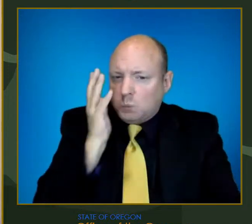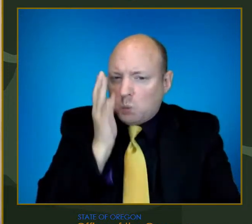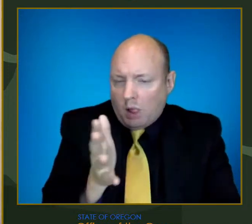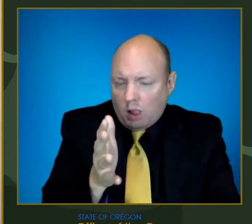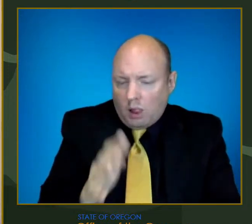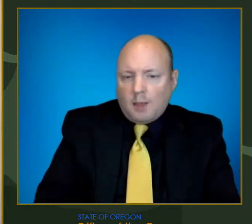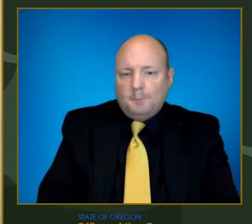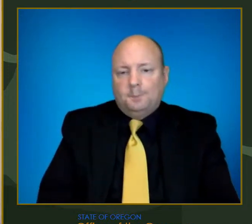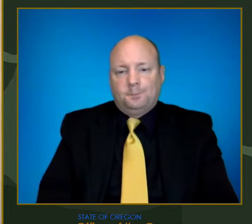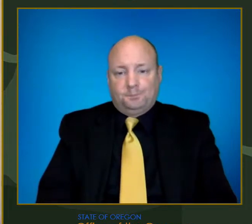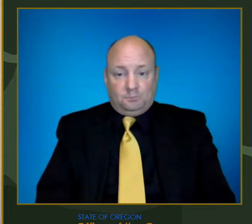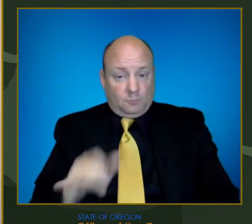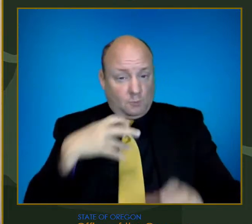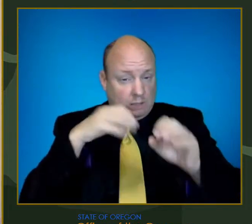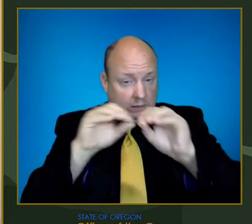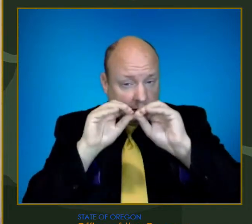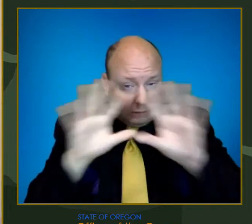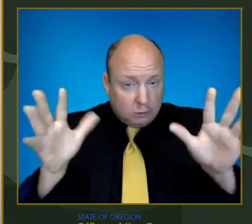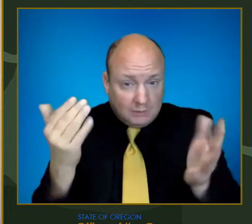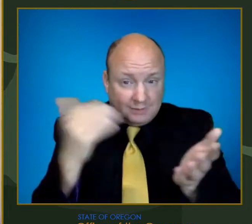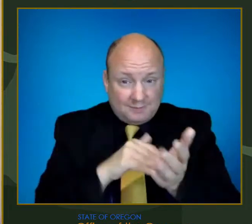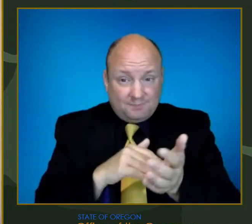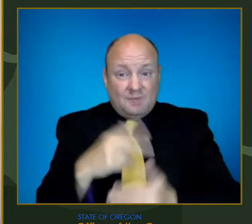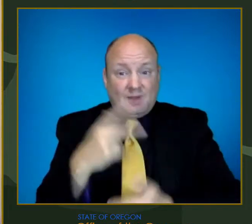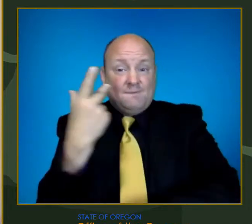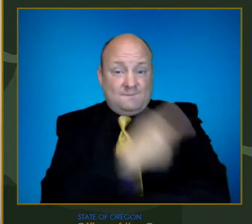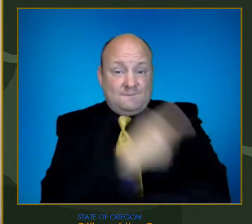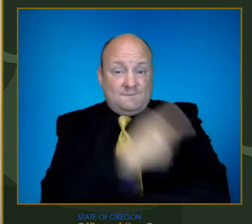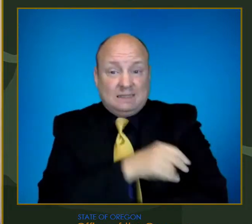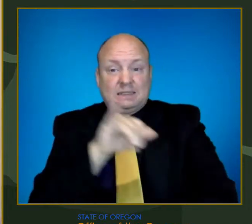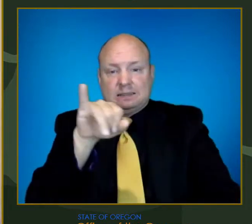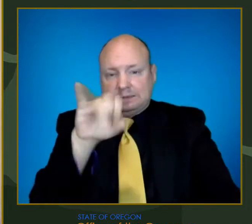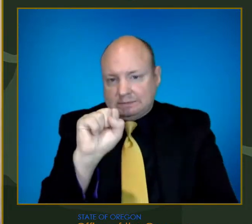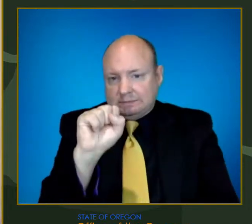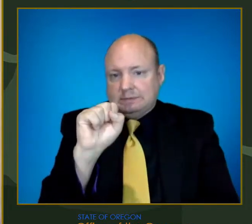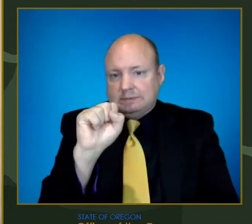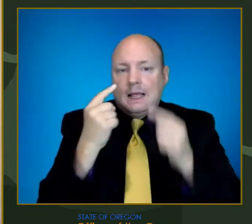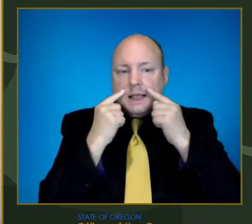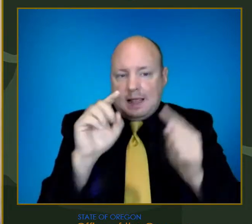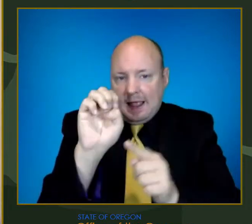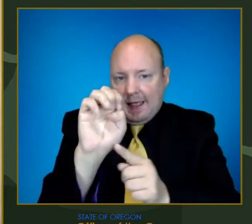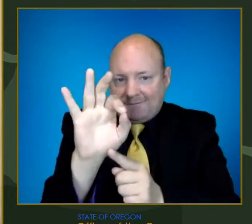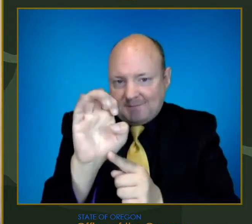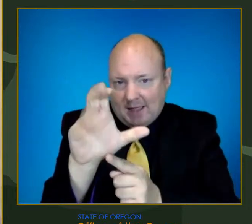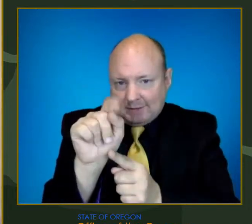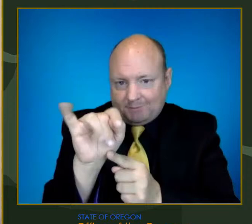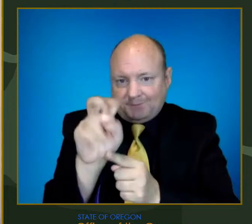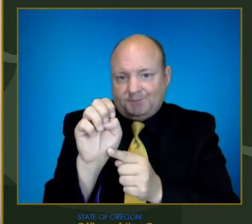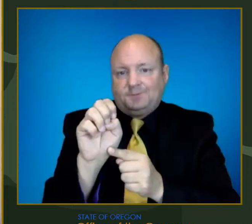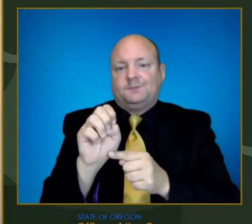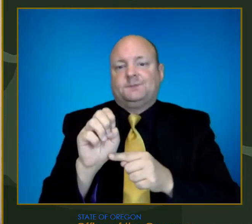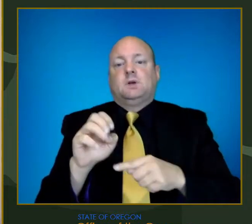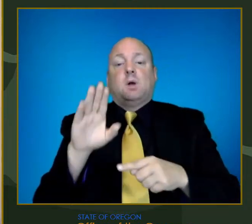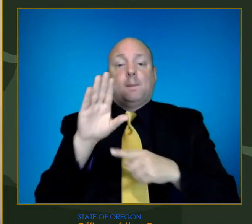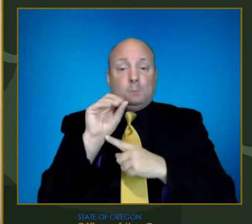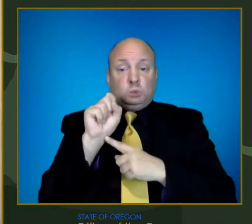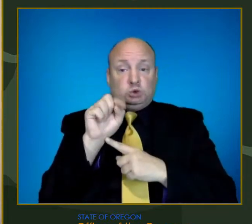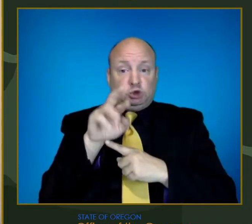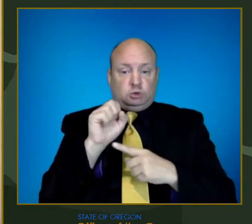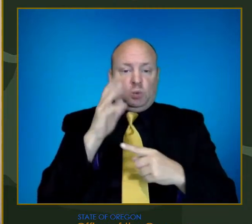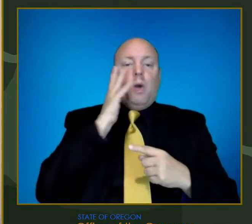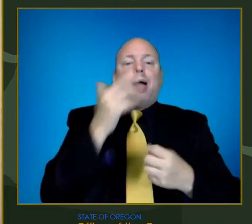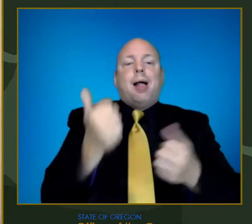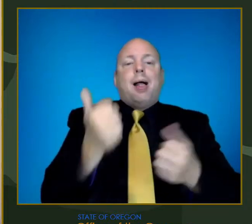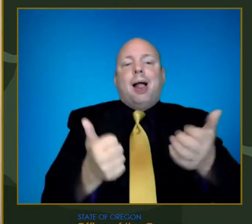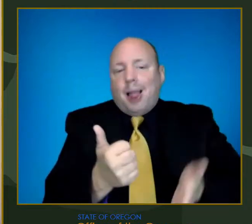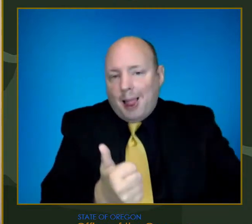these vaccines still remain incredibly effective. The booster will help increase that effectiveness even more for some of our most